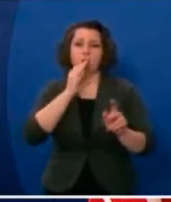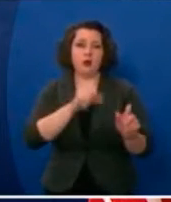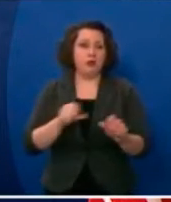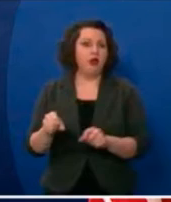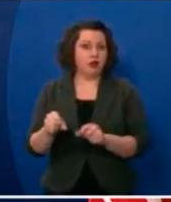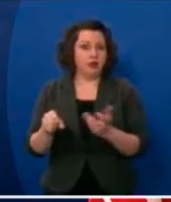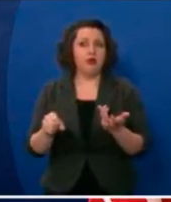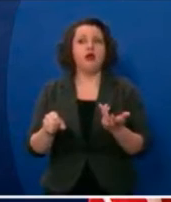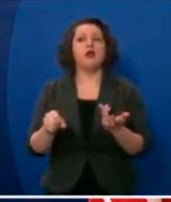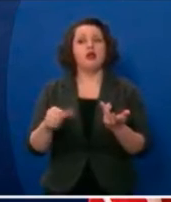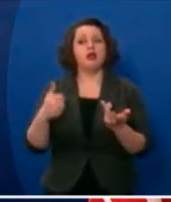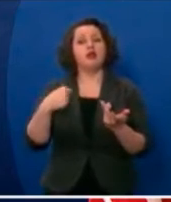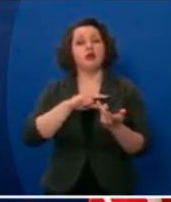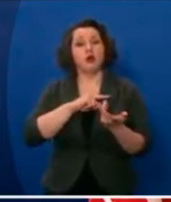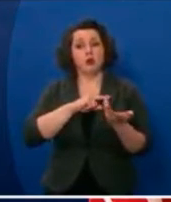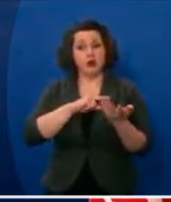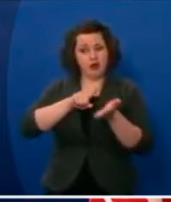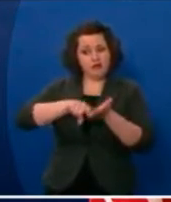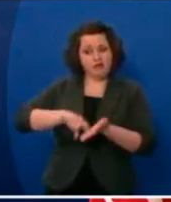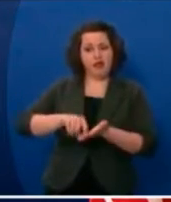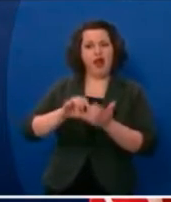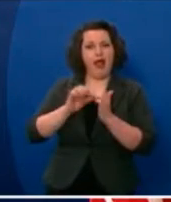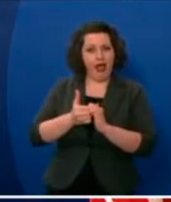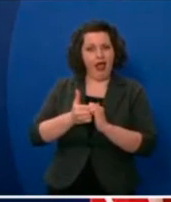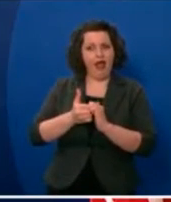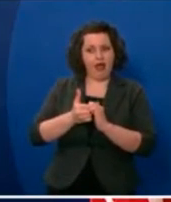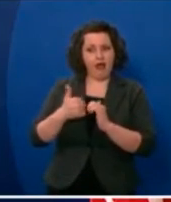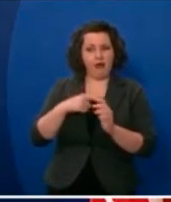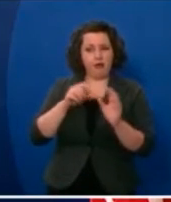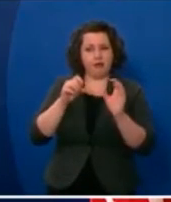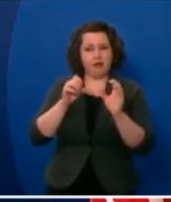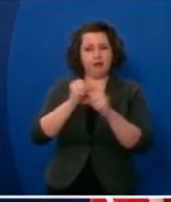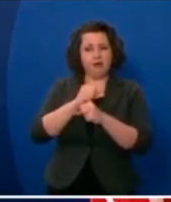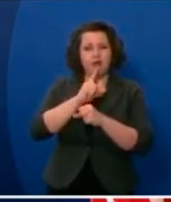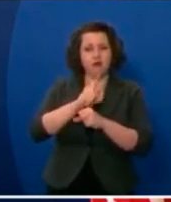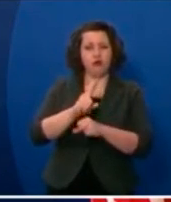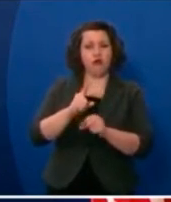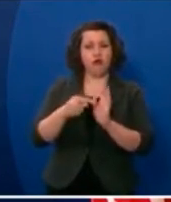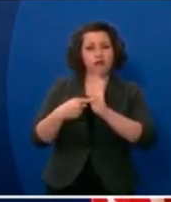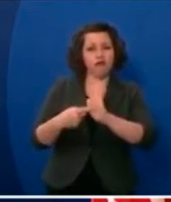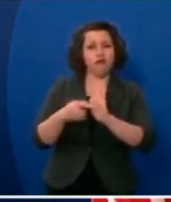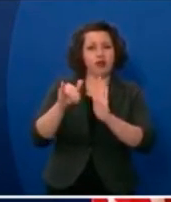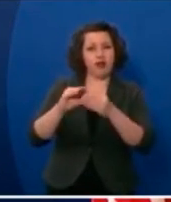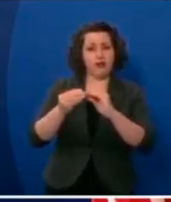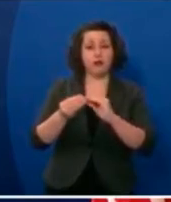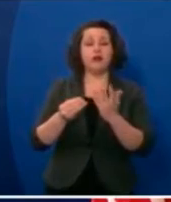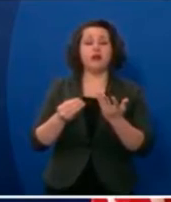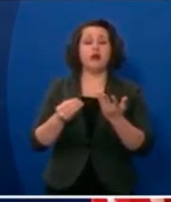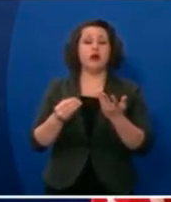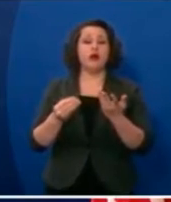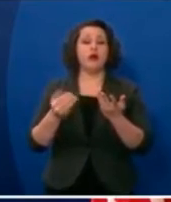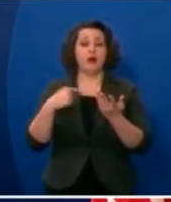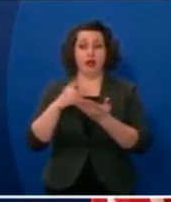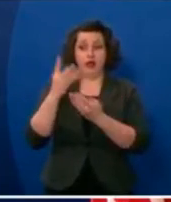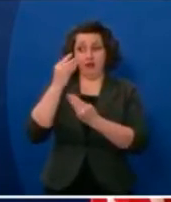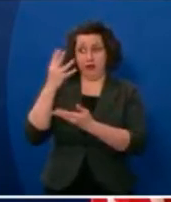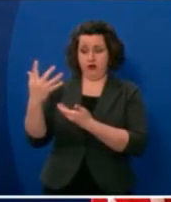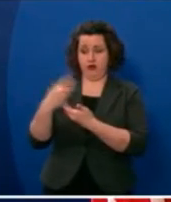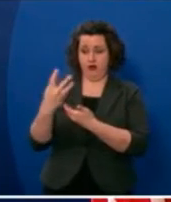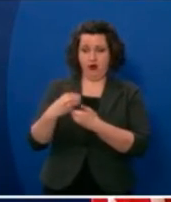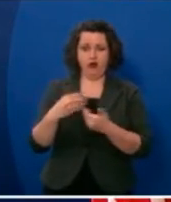can. So we are looking into ways to do that, to make sure that, again, as we receive information that helps Iowans to make safe and